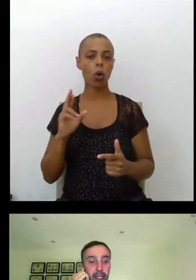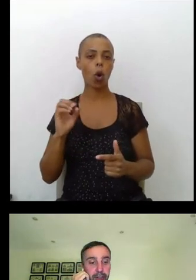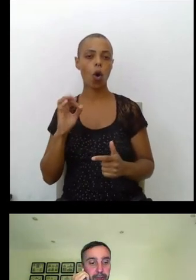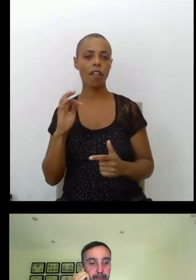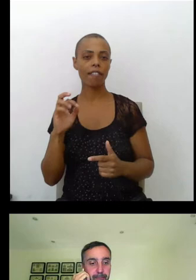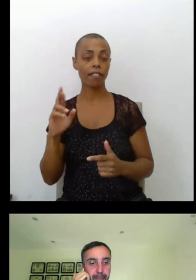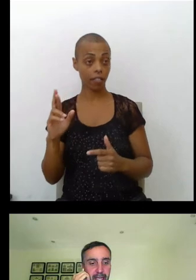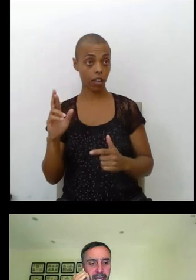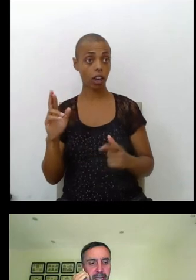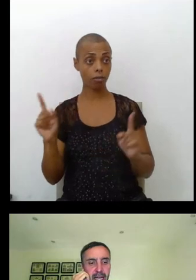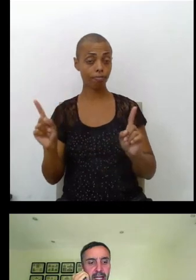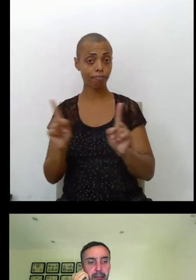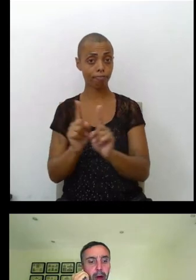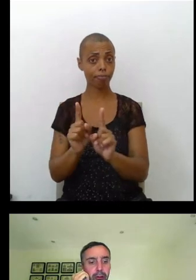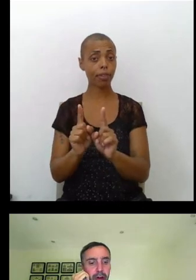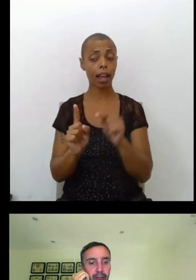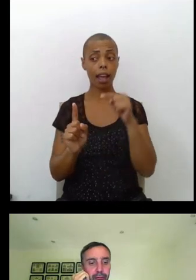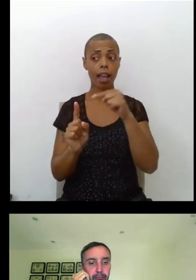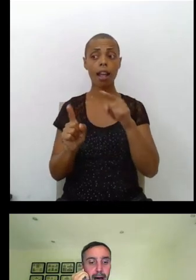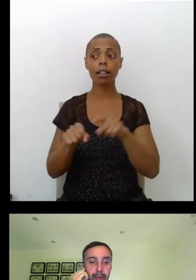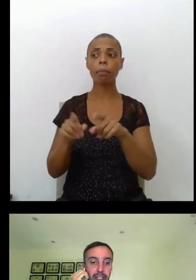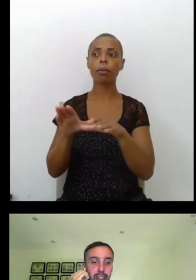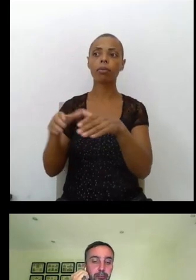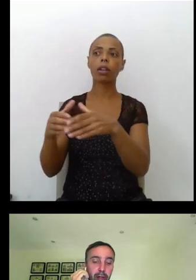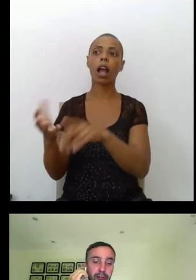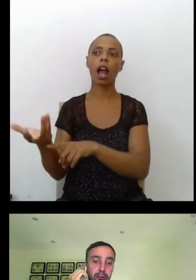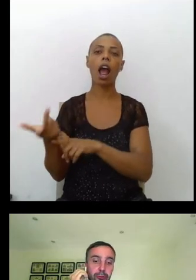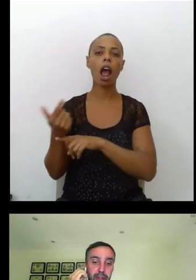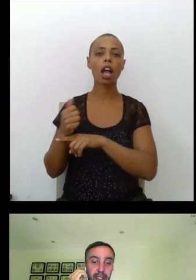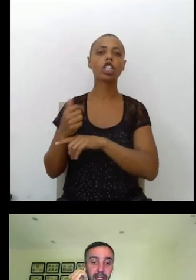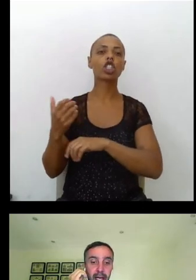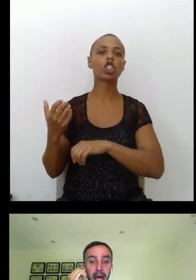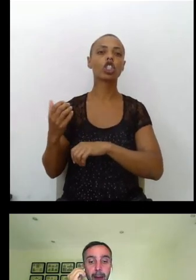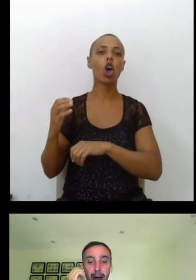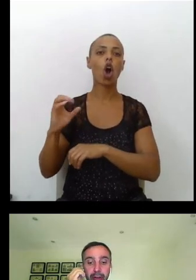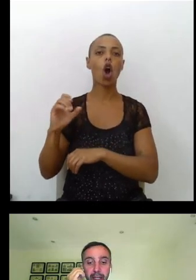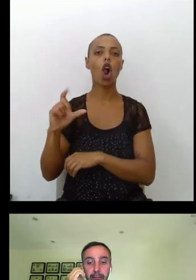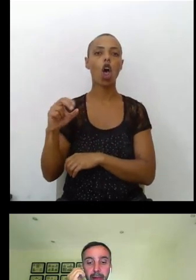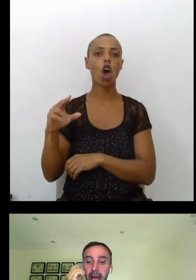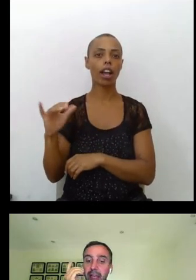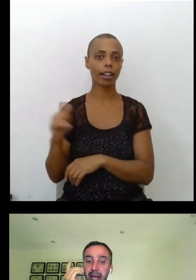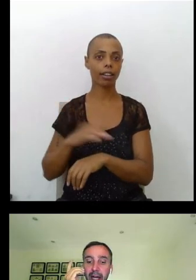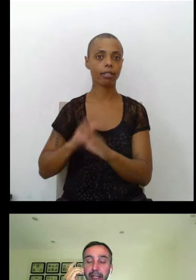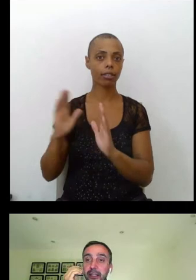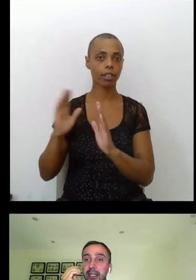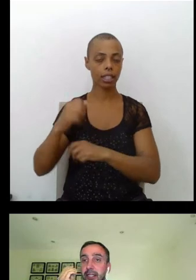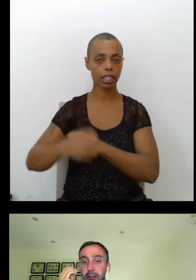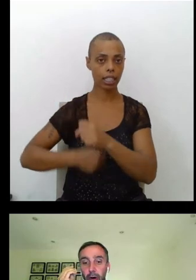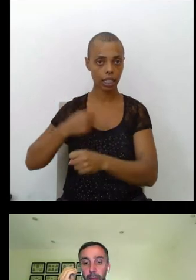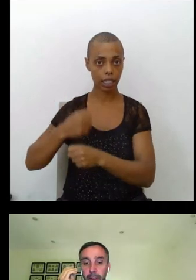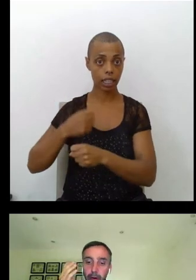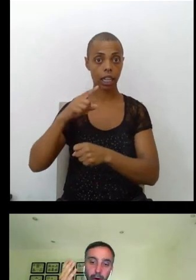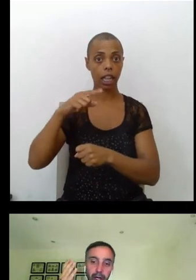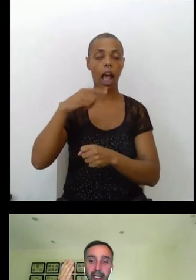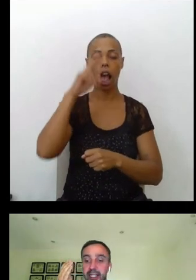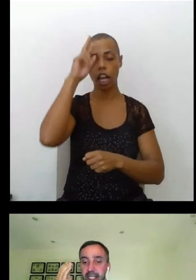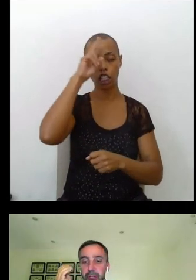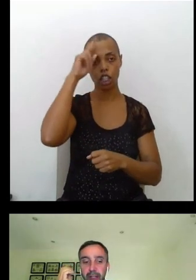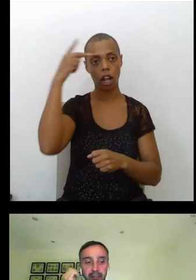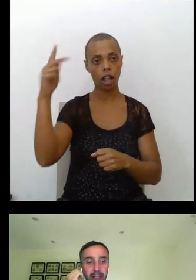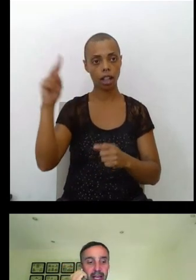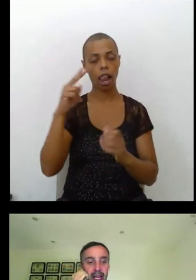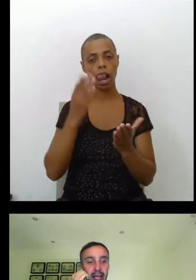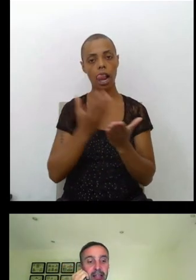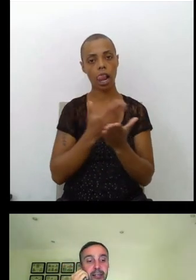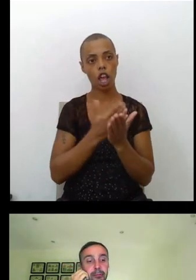of those years the monograph published posthumously about him entitled or